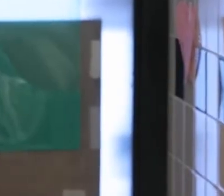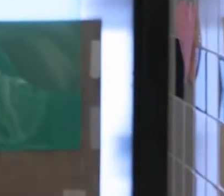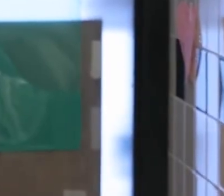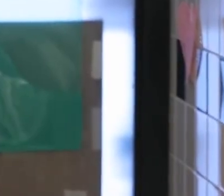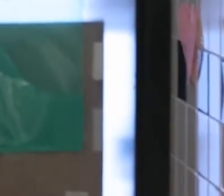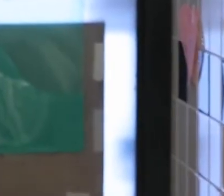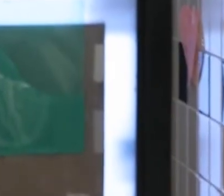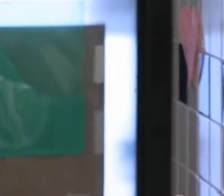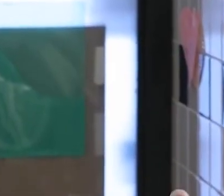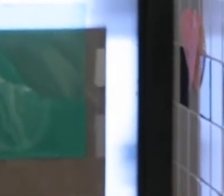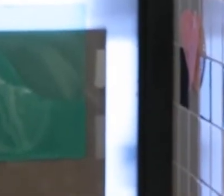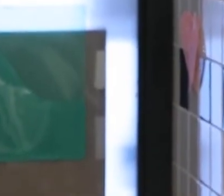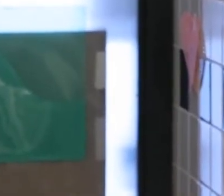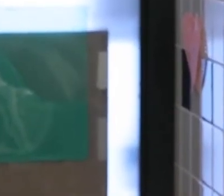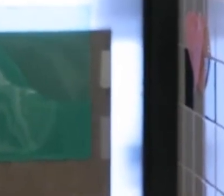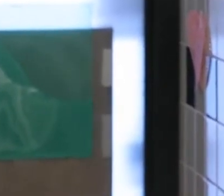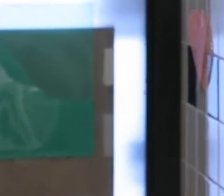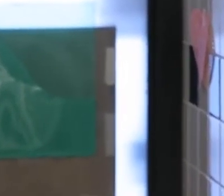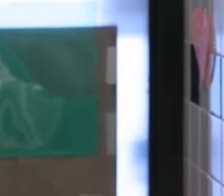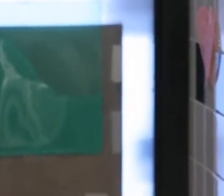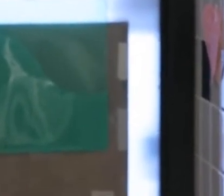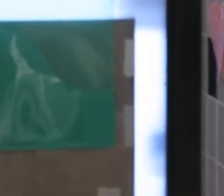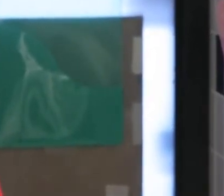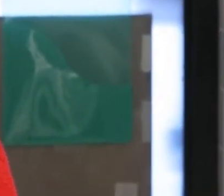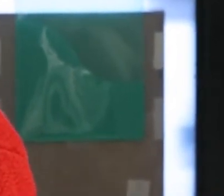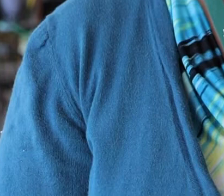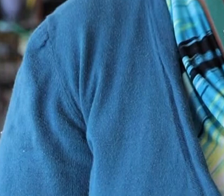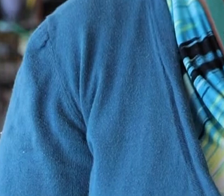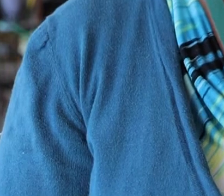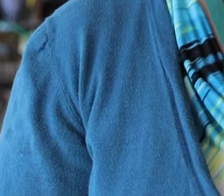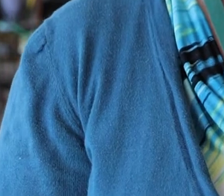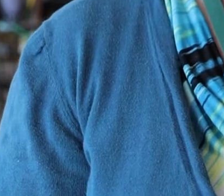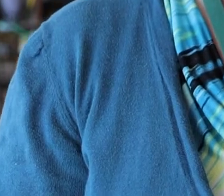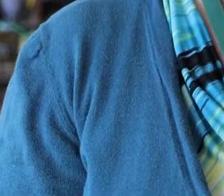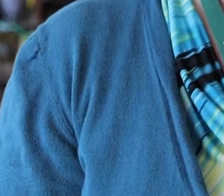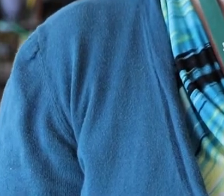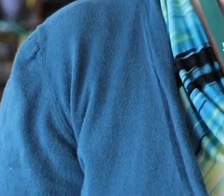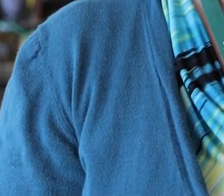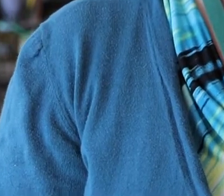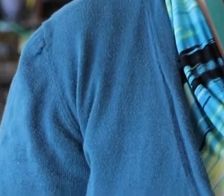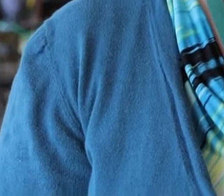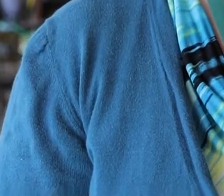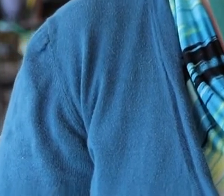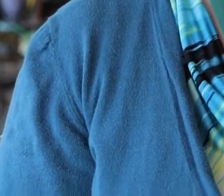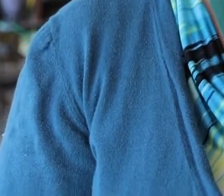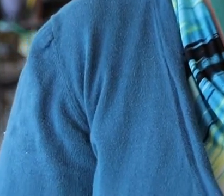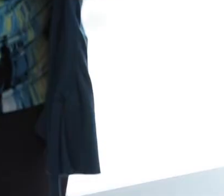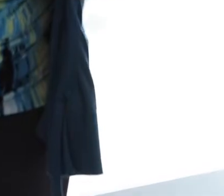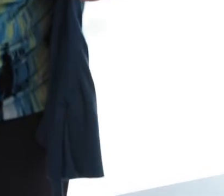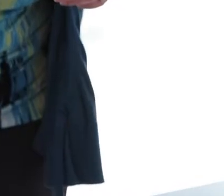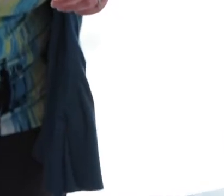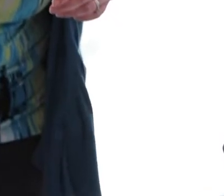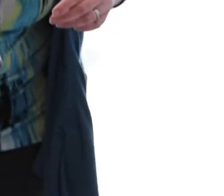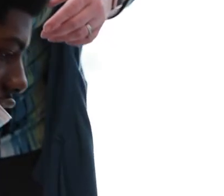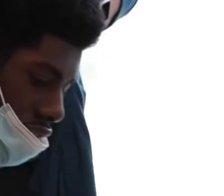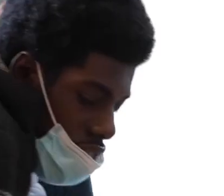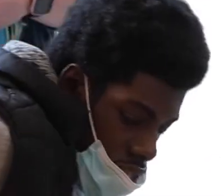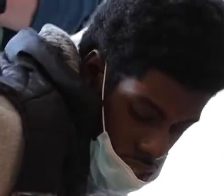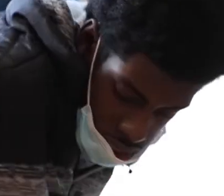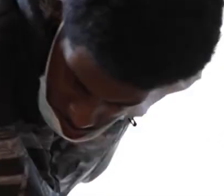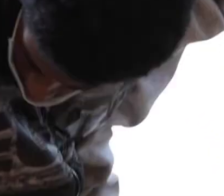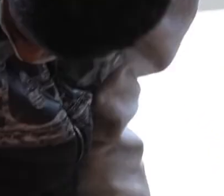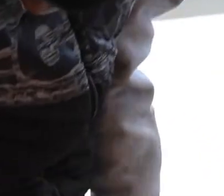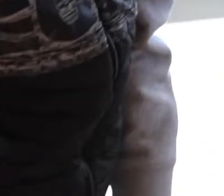like a jack of all trades. He fills in and helps as needed. He does small groups and helps with extra supports for students that have some